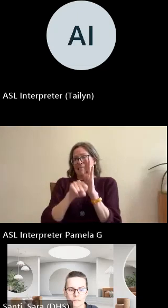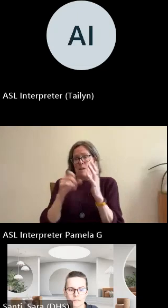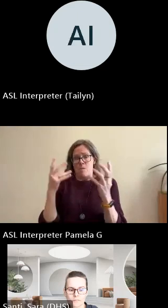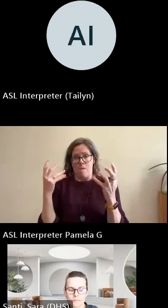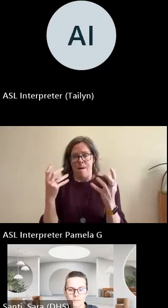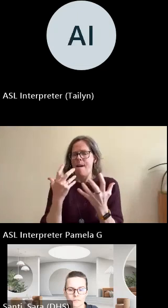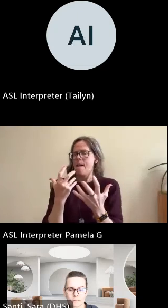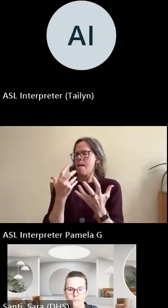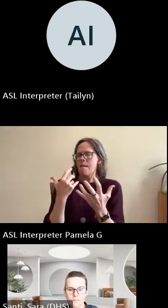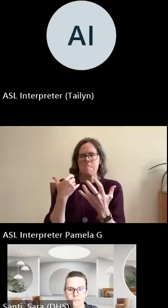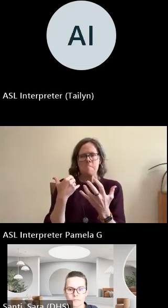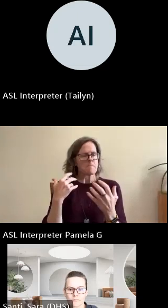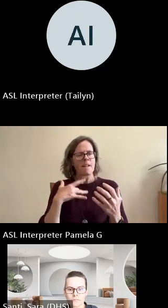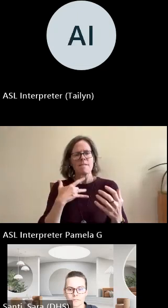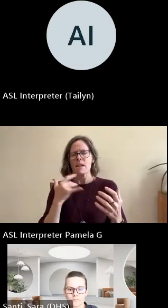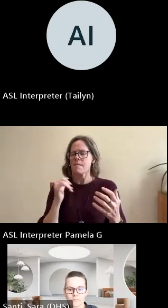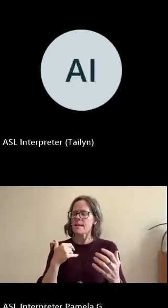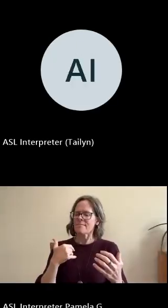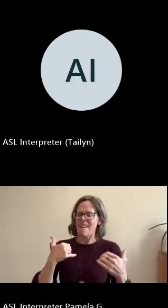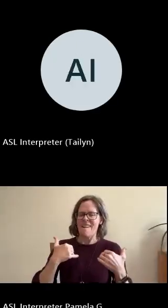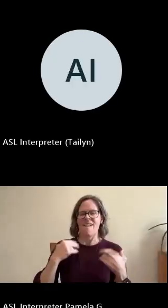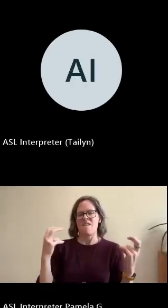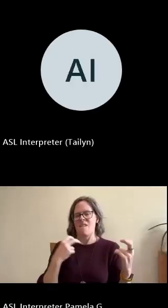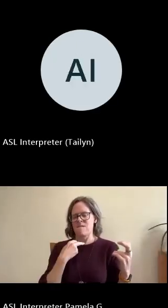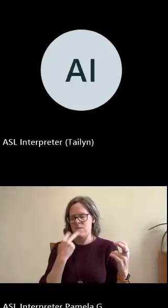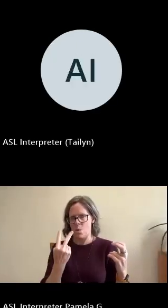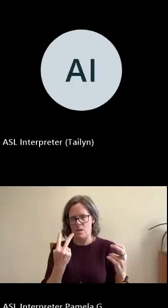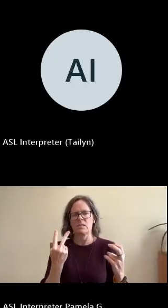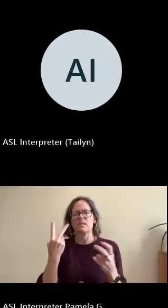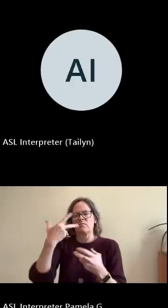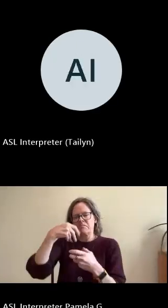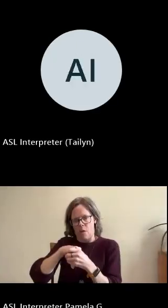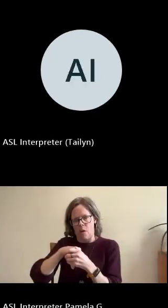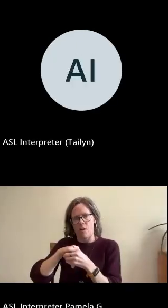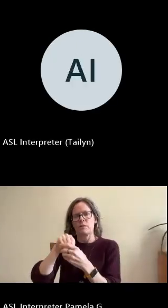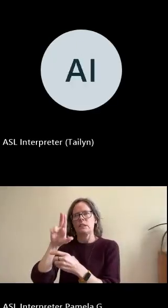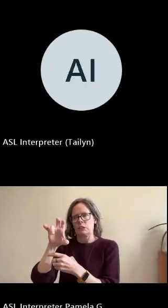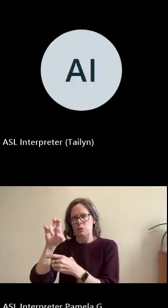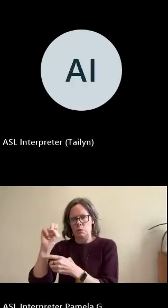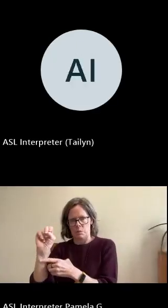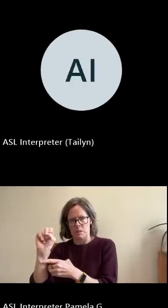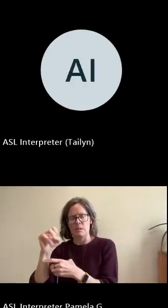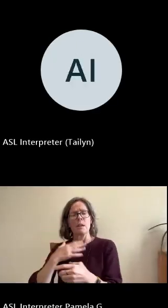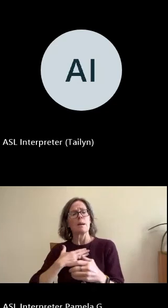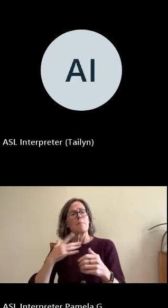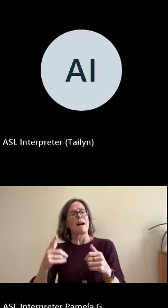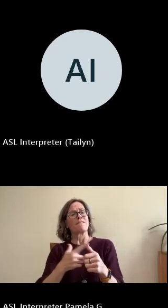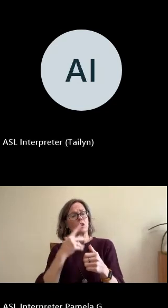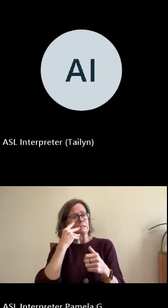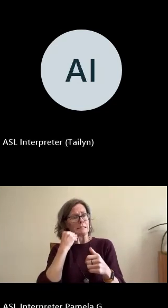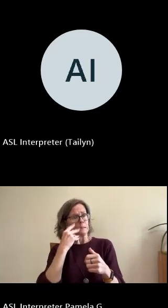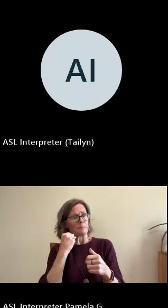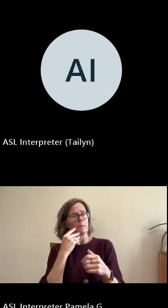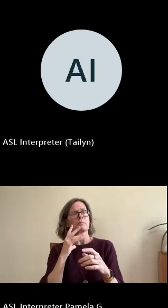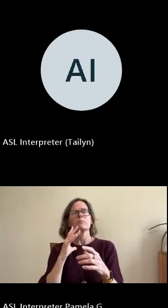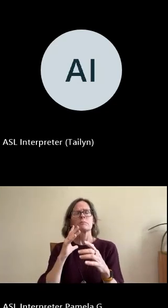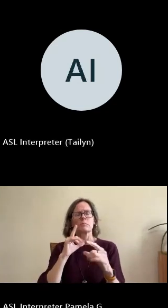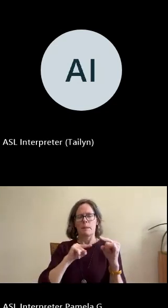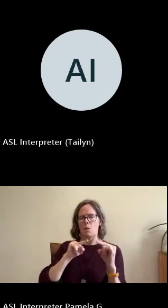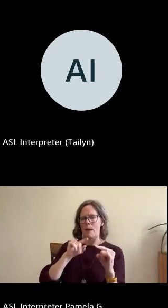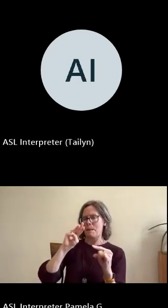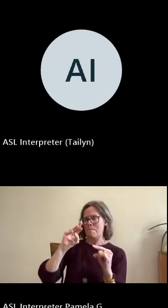union. And my first experience with being involved with MAPE, I joined MAPE as a